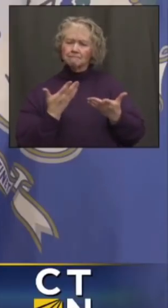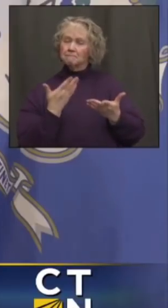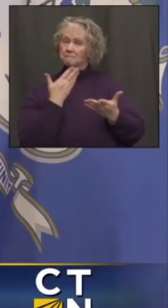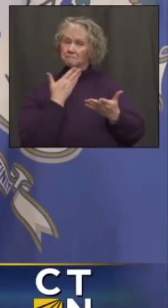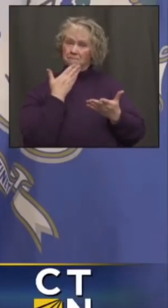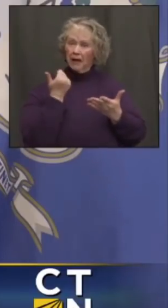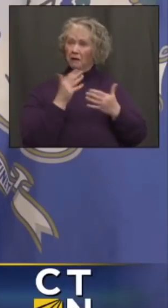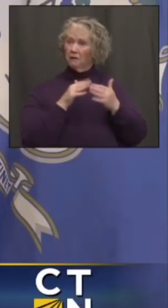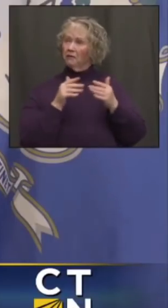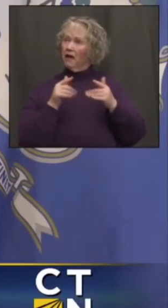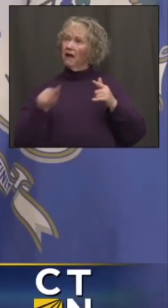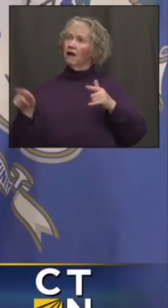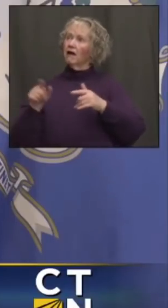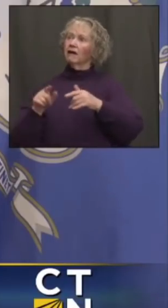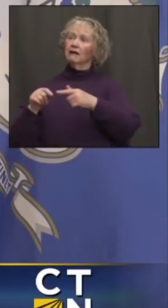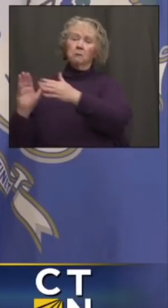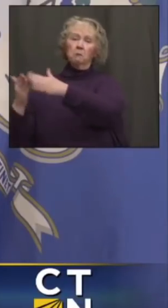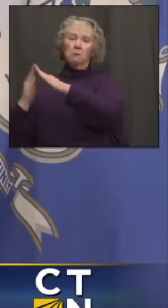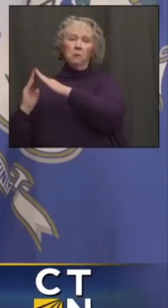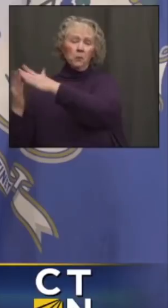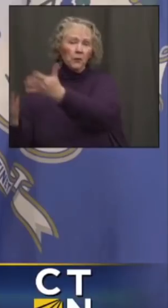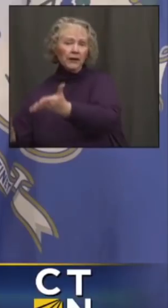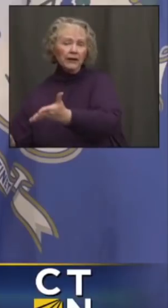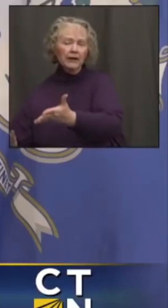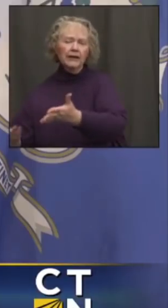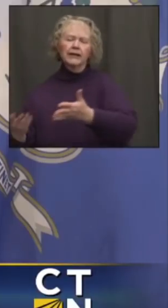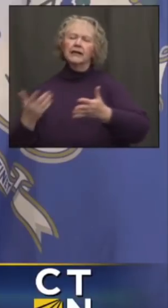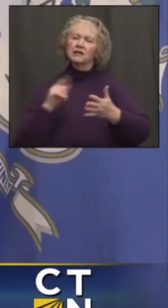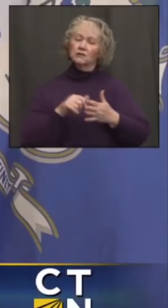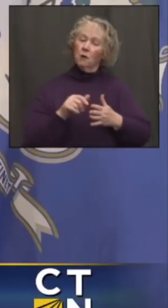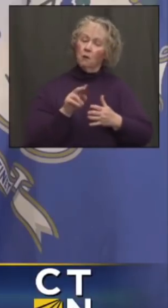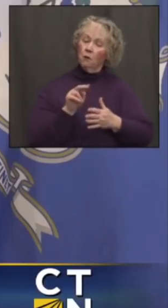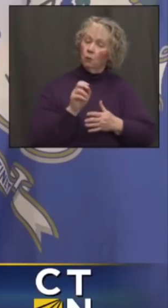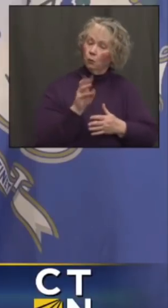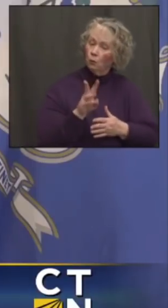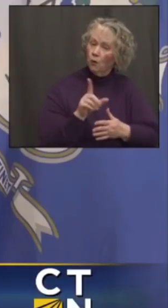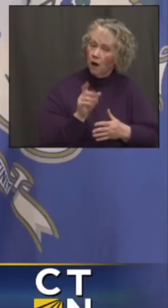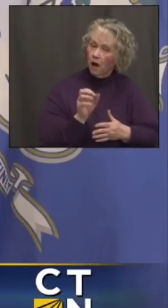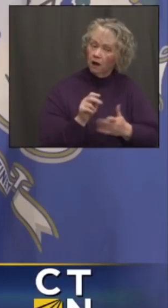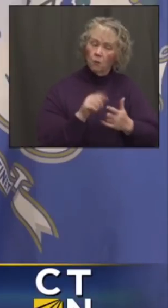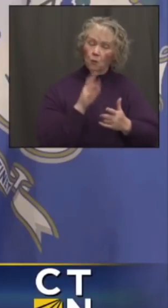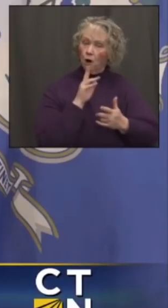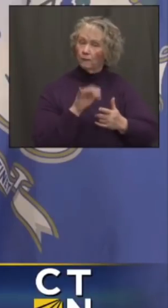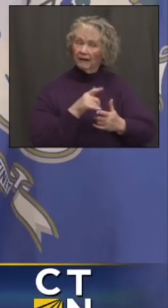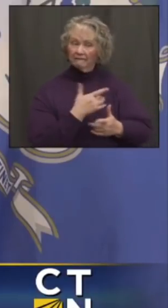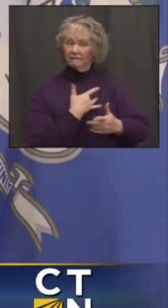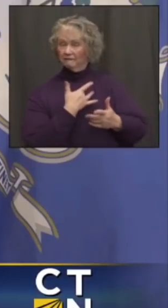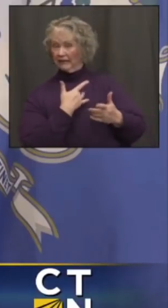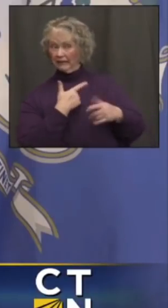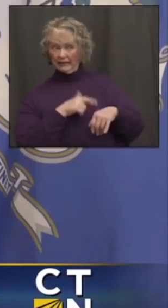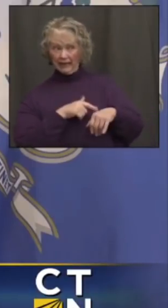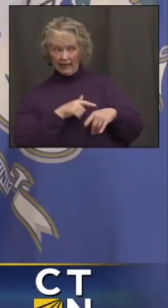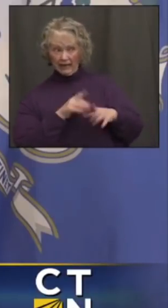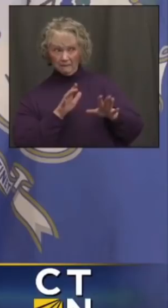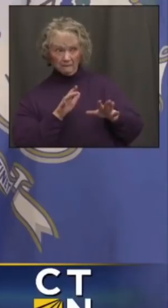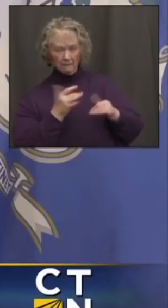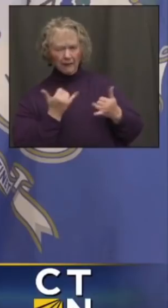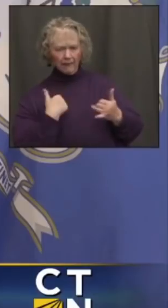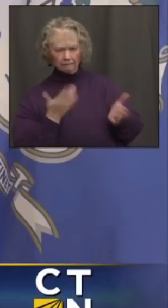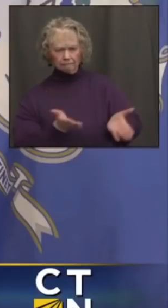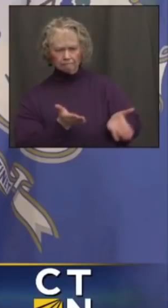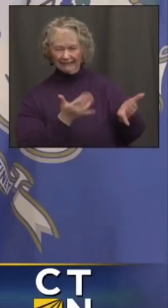our teachers are amazing, and the paras and the nurses able to keep your kids safe, keep that environment safe. And you see that reflected in the numbers,